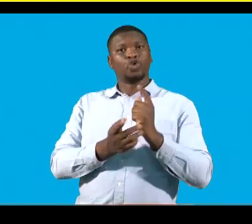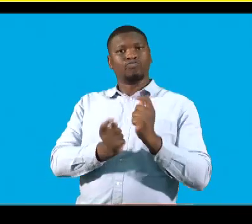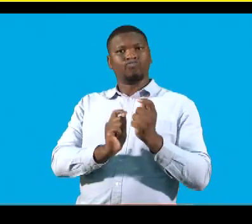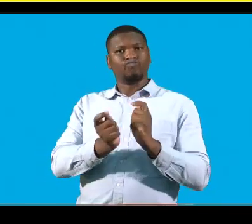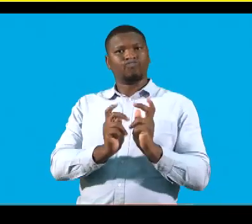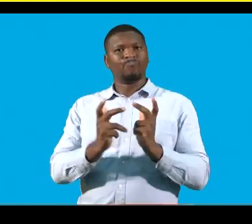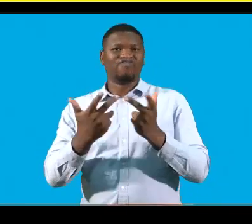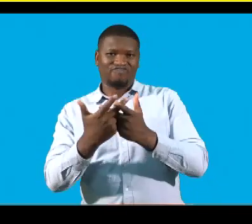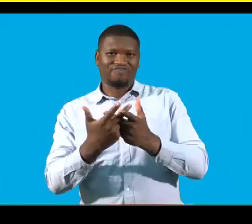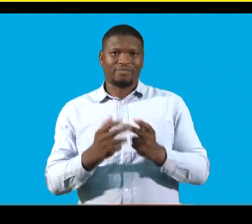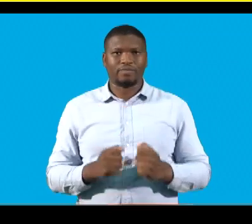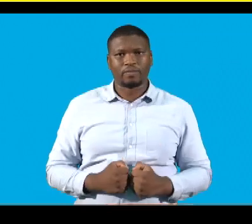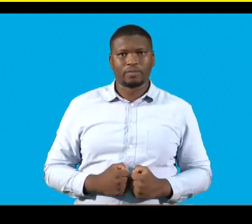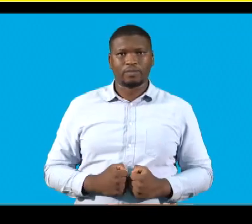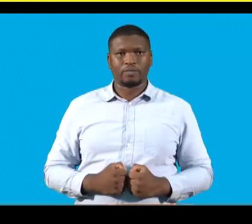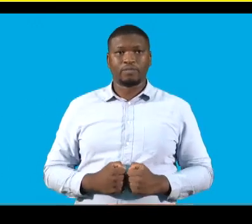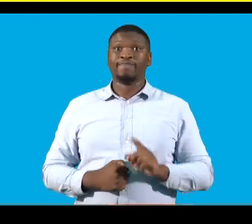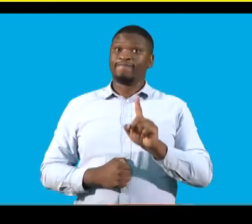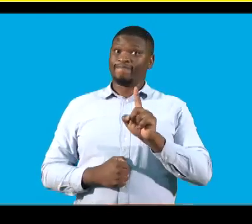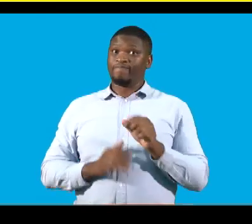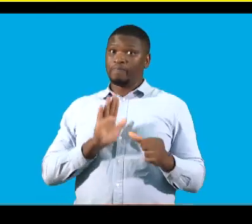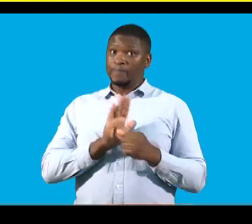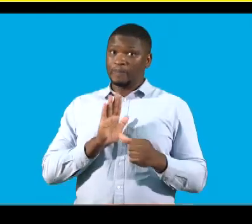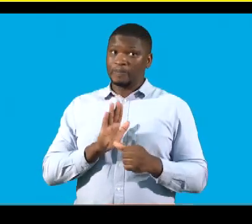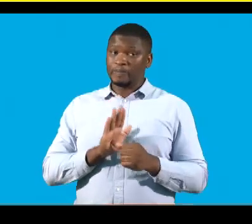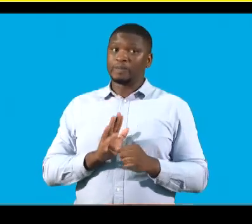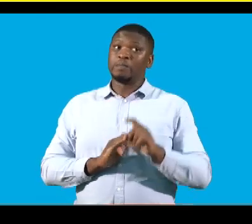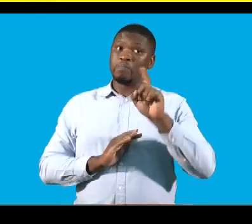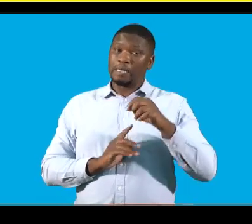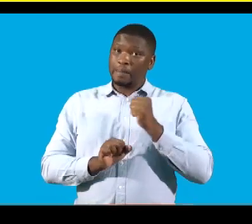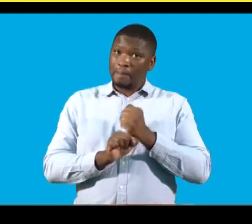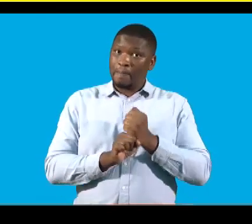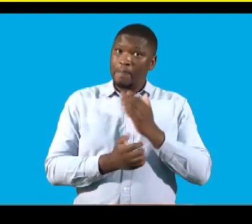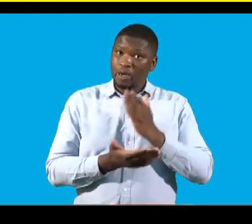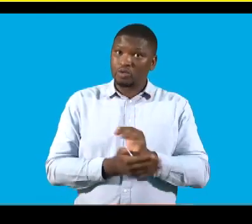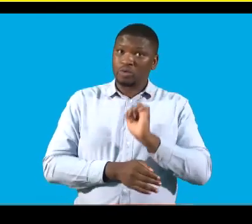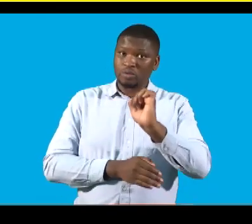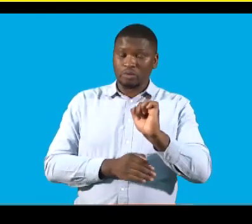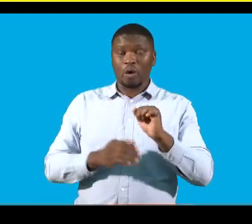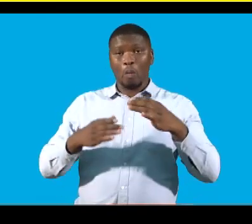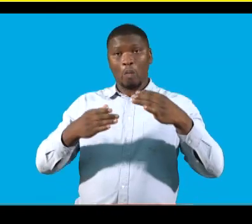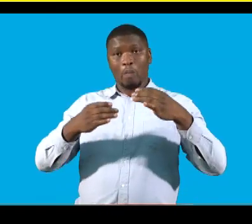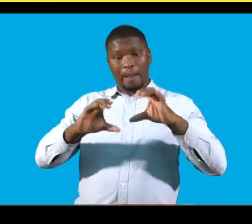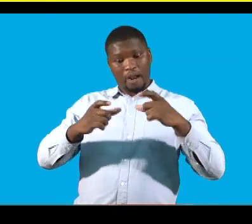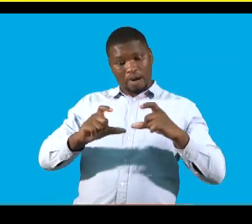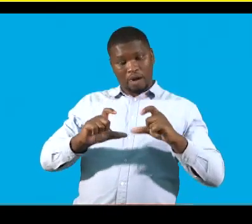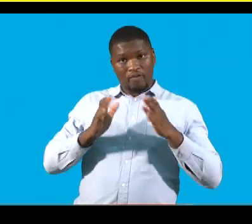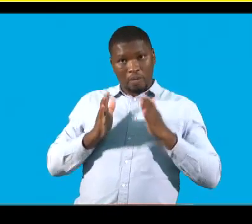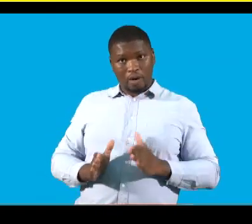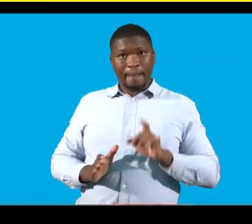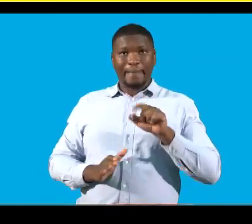and adaptability as an adult. Very important, you must ensure that in your